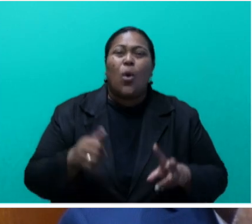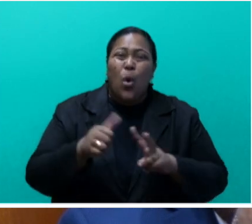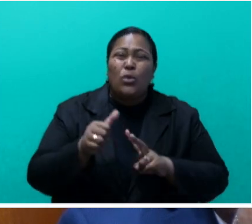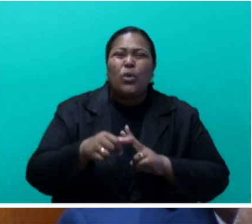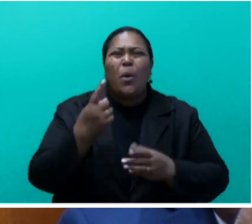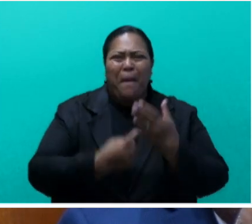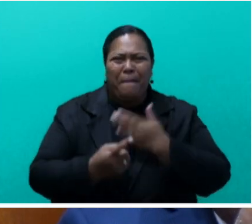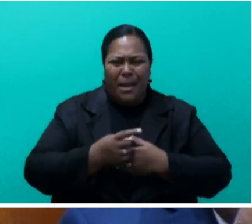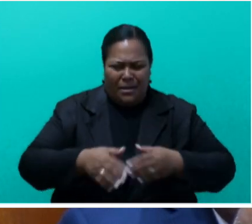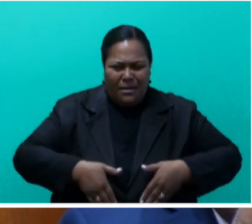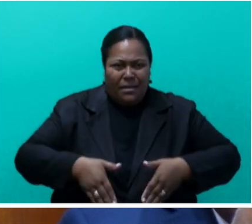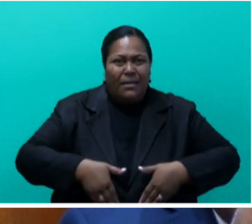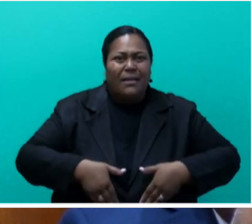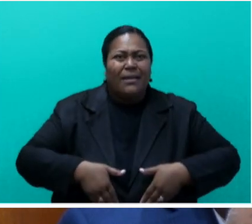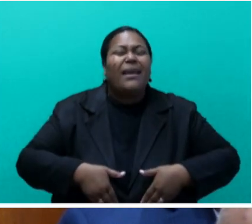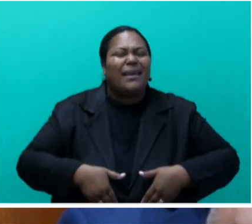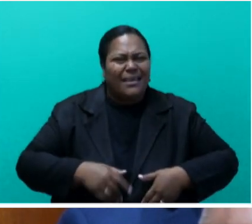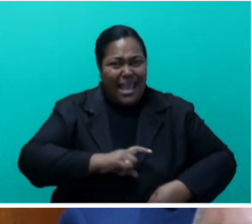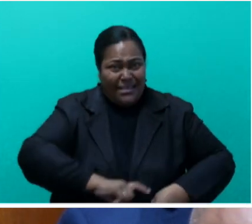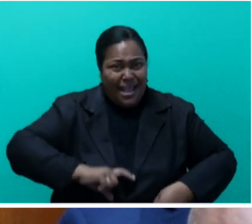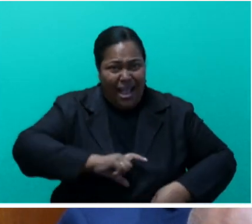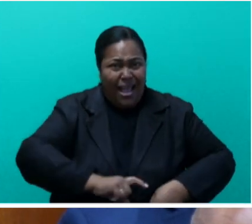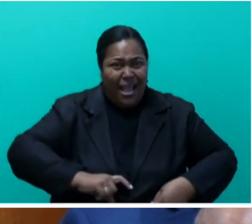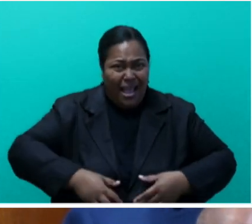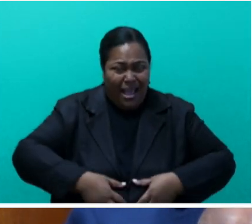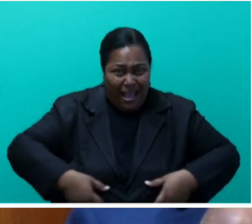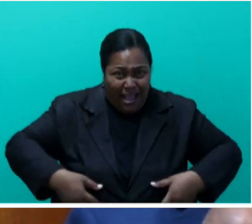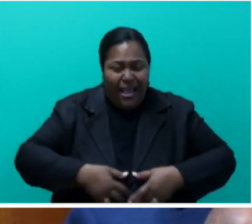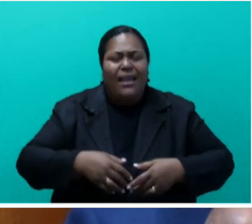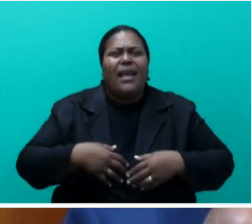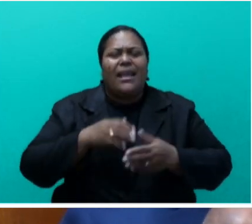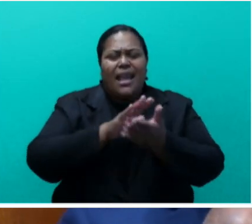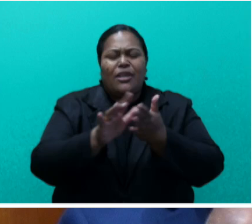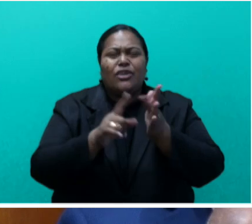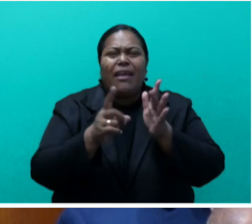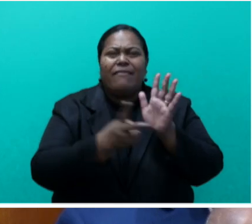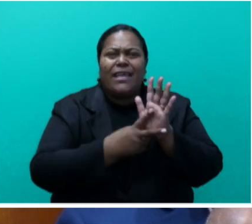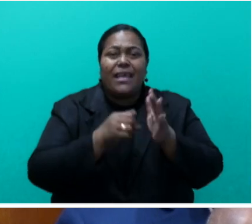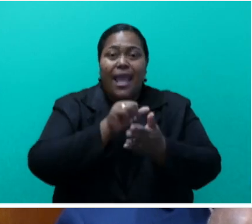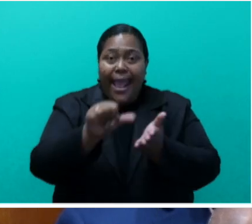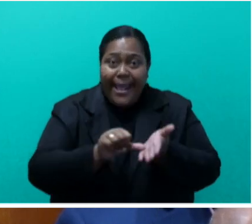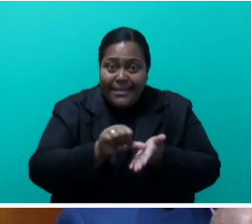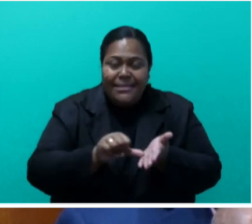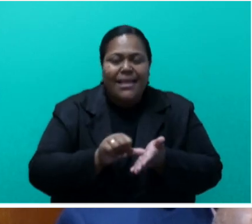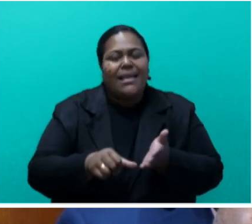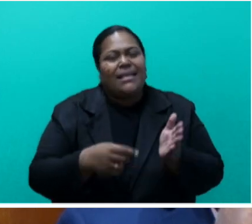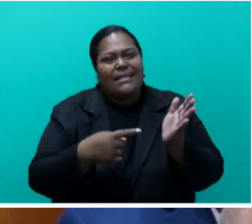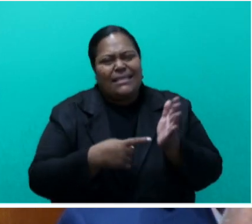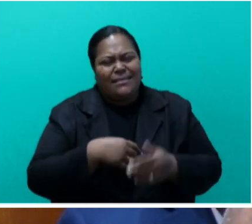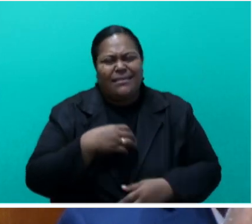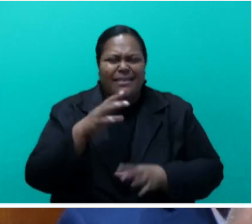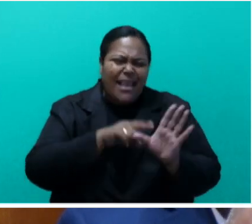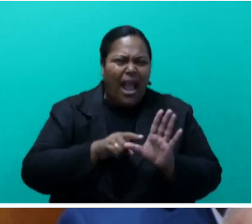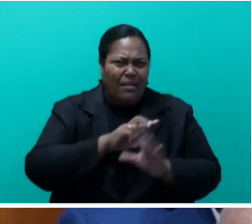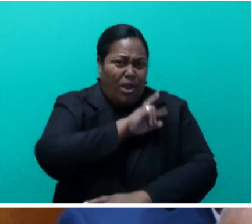cancers, as well as ongoing issues related to HIV and AIDS and teenage pregnancy. All these